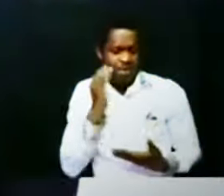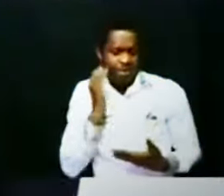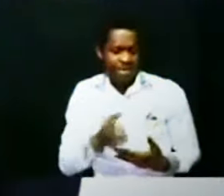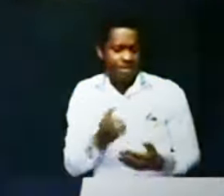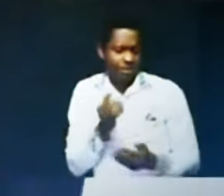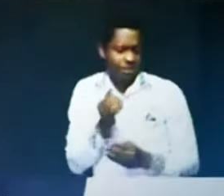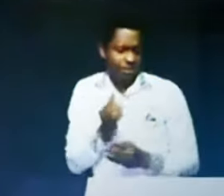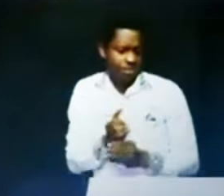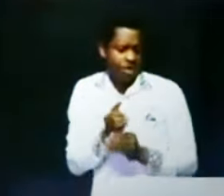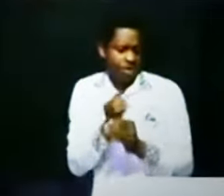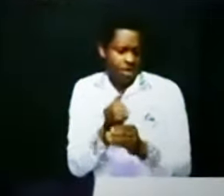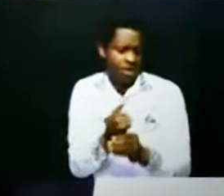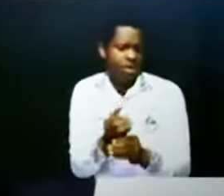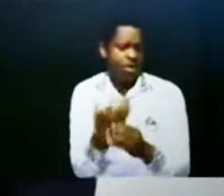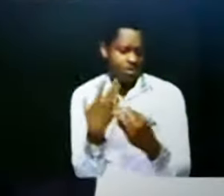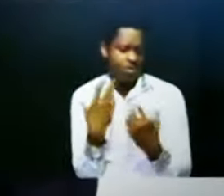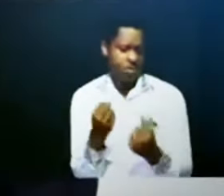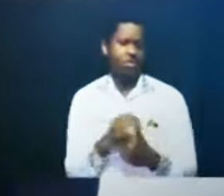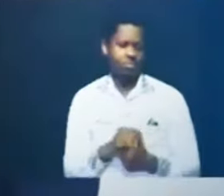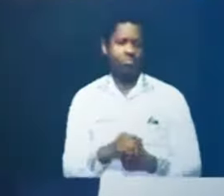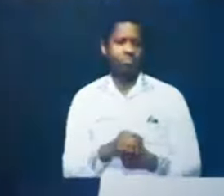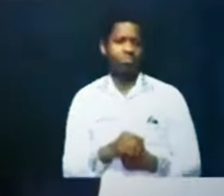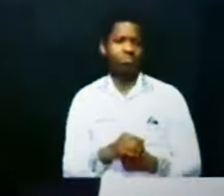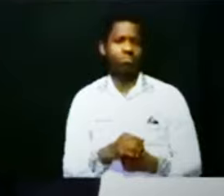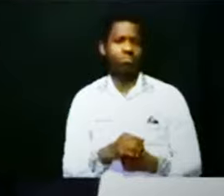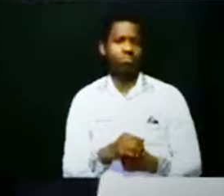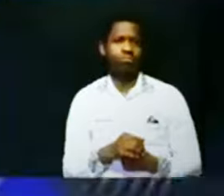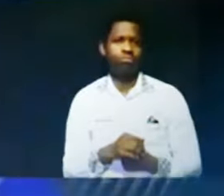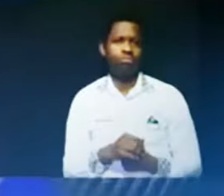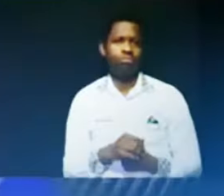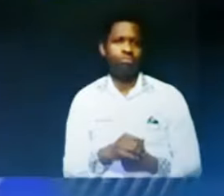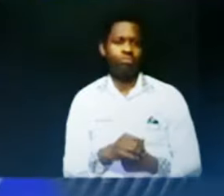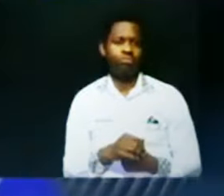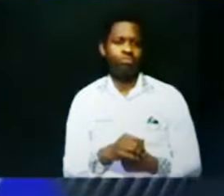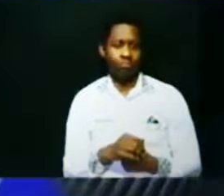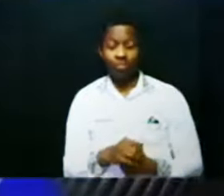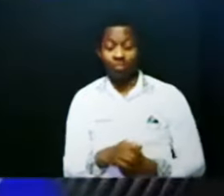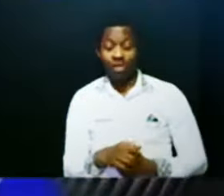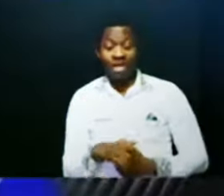that this man is posing to the wife, she will not